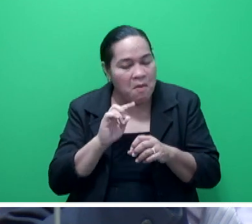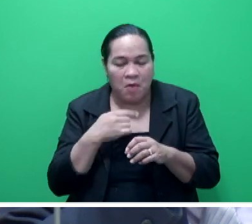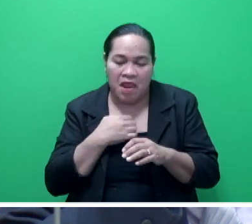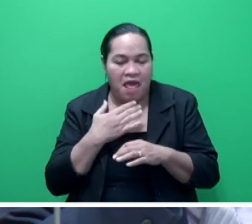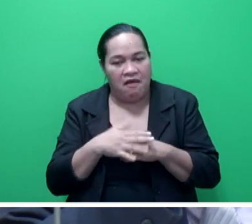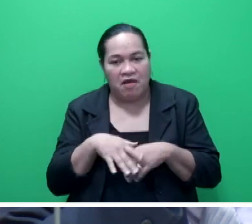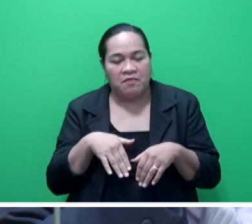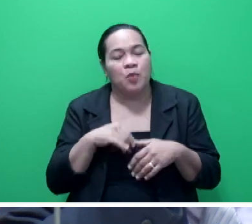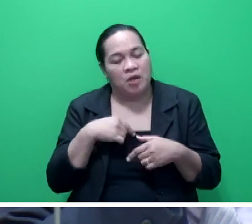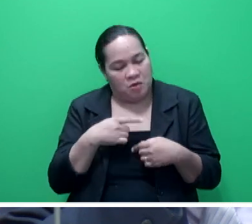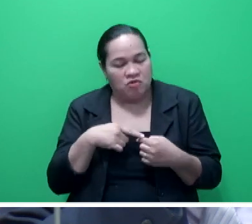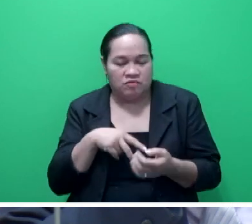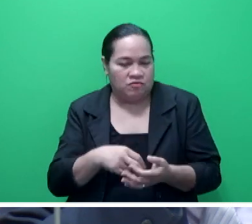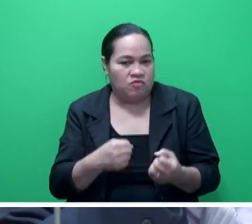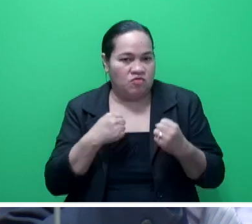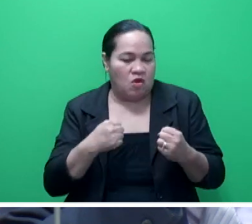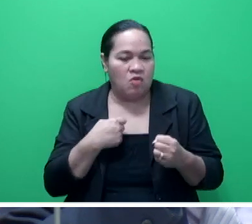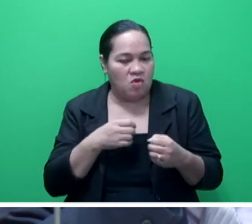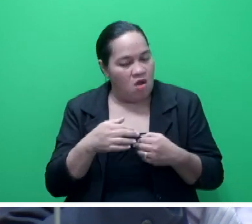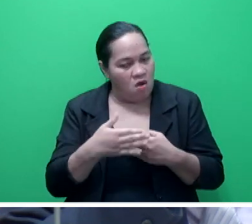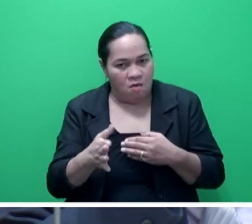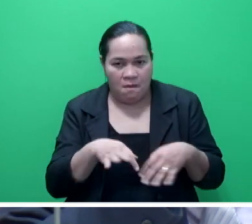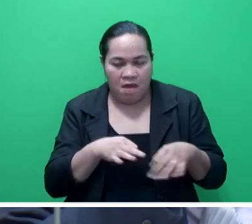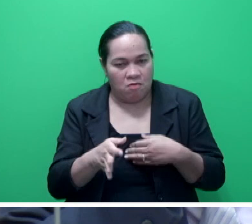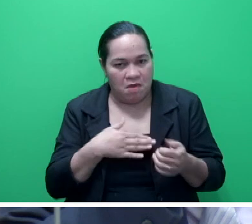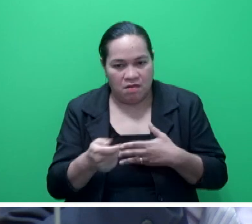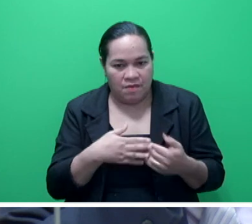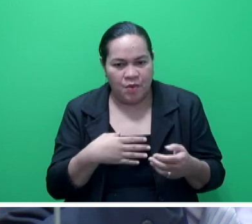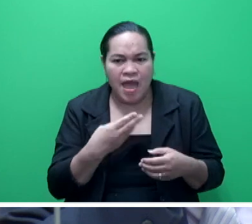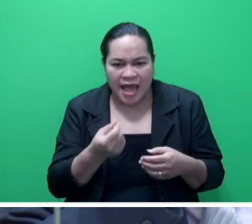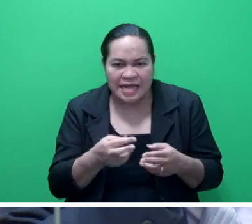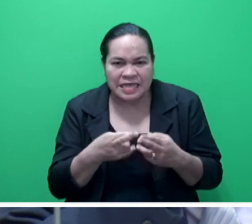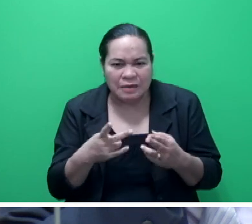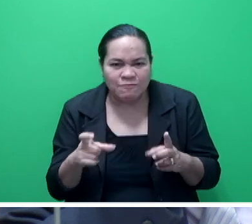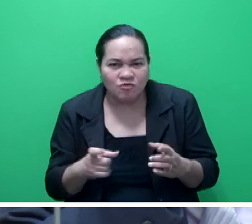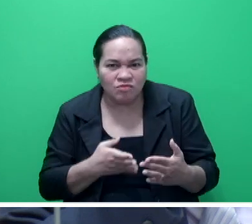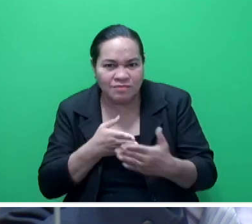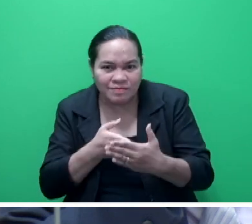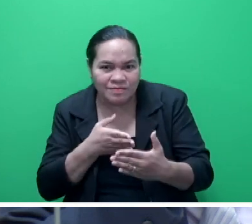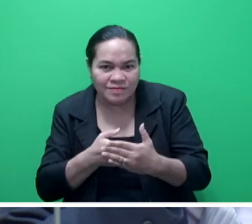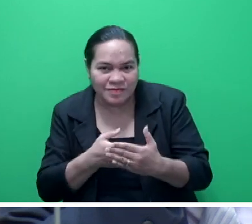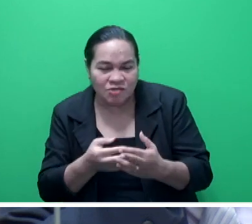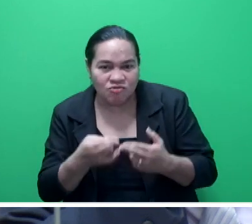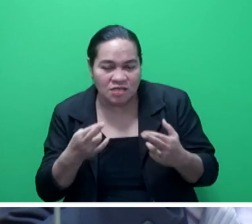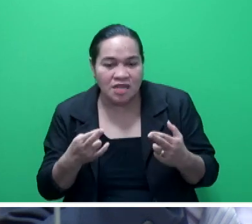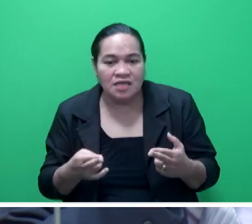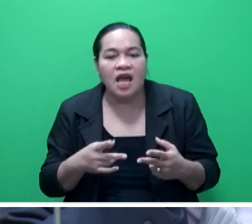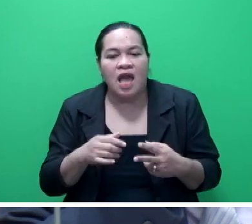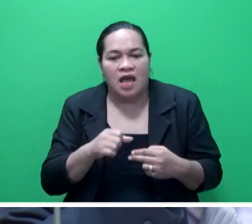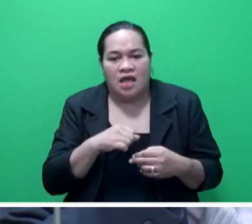remained steadfast about our reopening plans. And though we had some resource constraints and exhausted